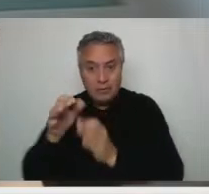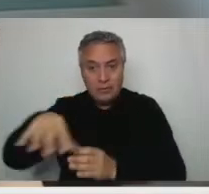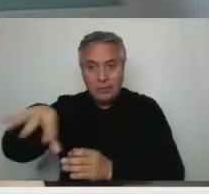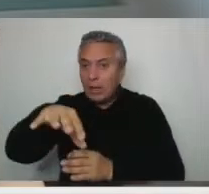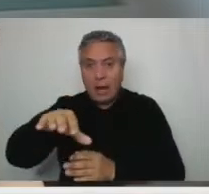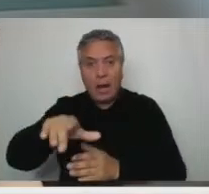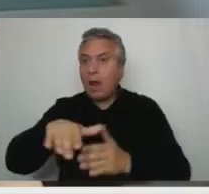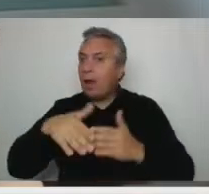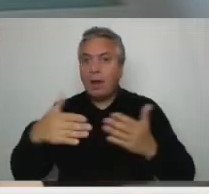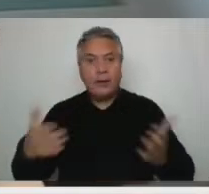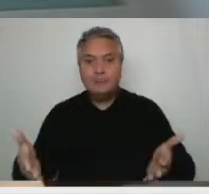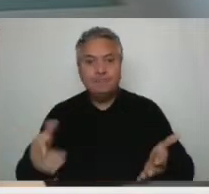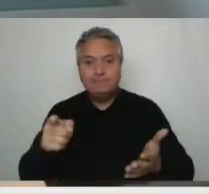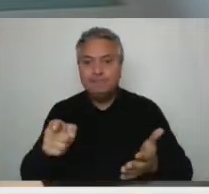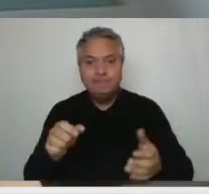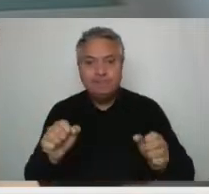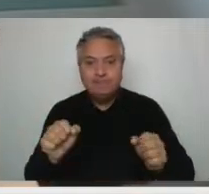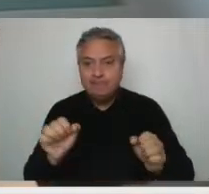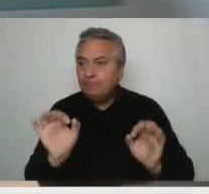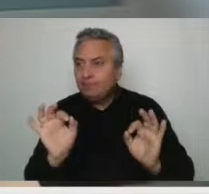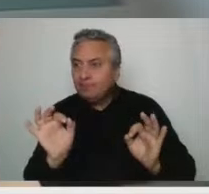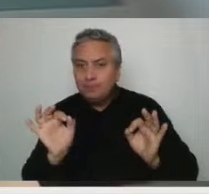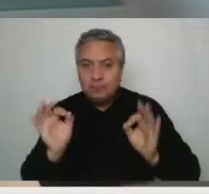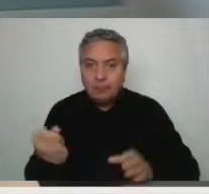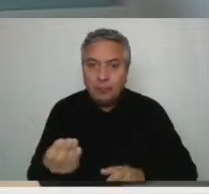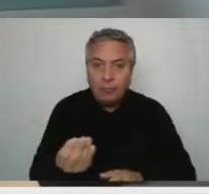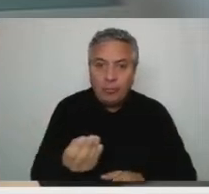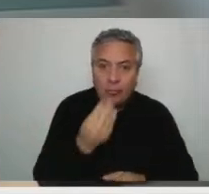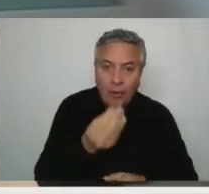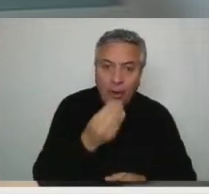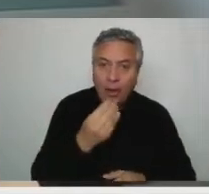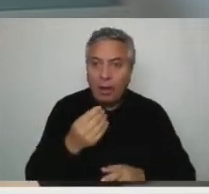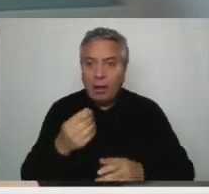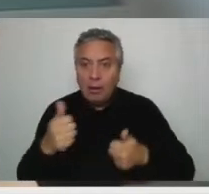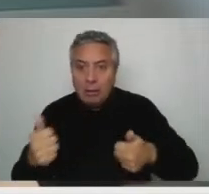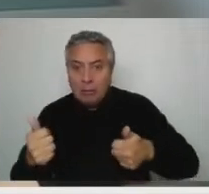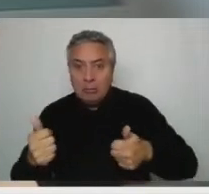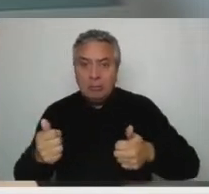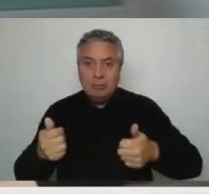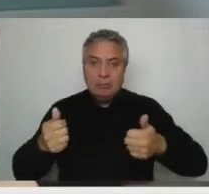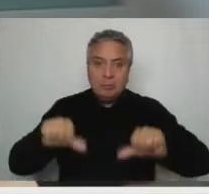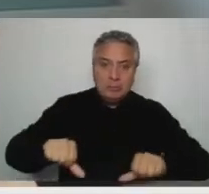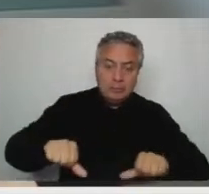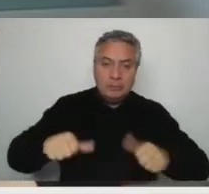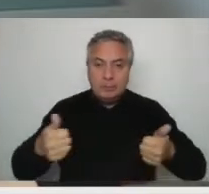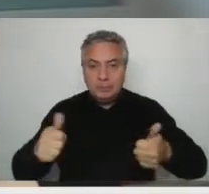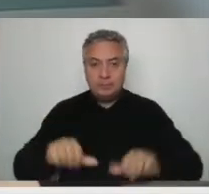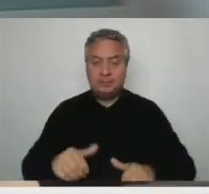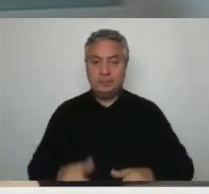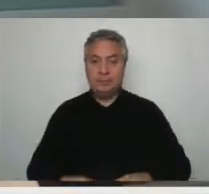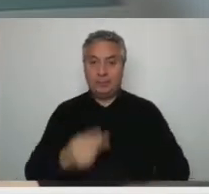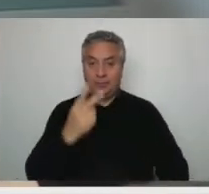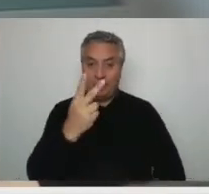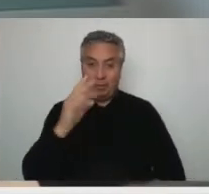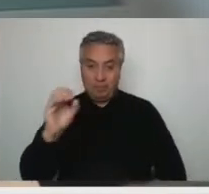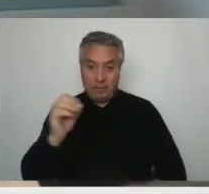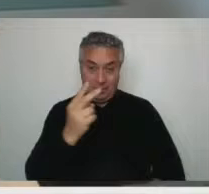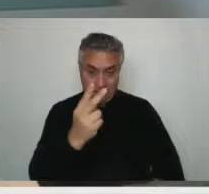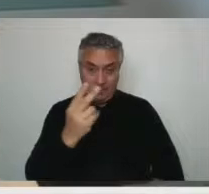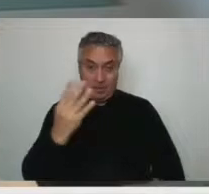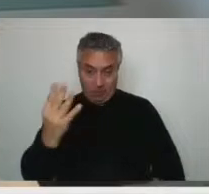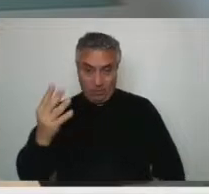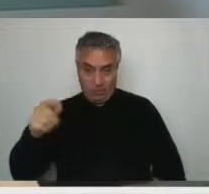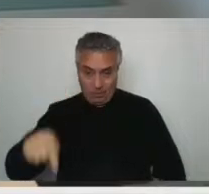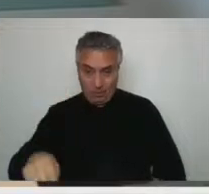in 2024, 1 in 5 households are in a state of food insecurity. So I'd like